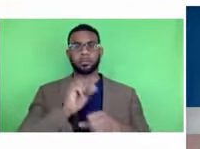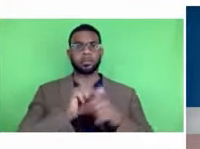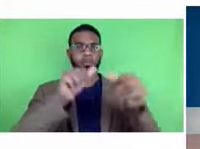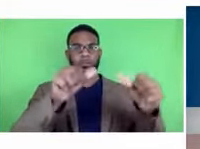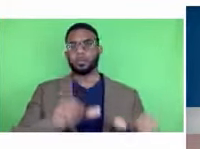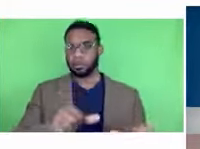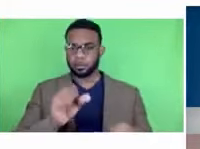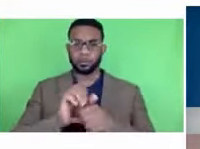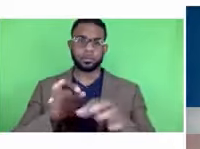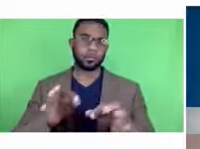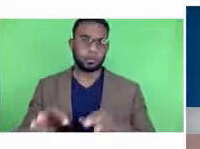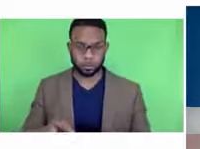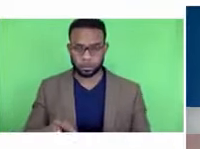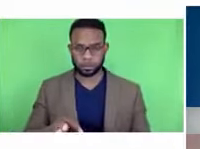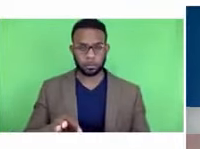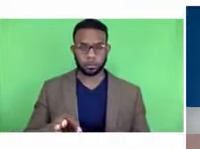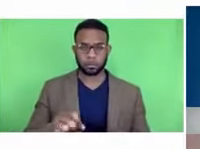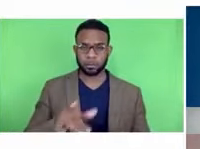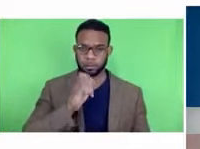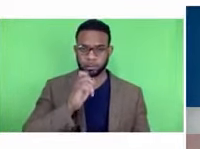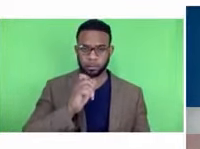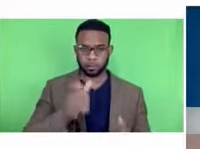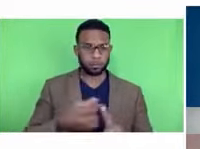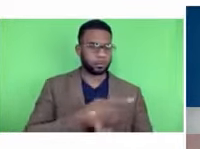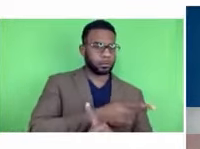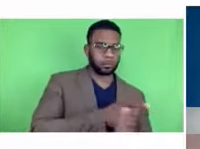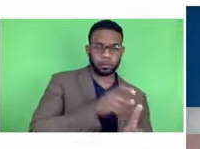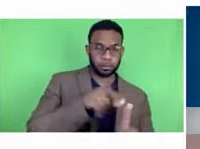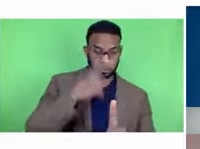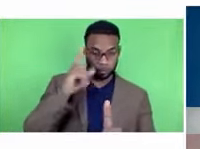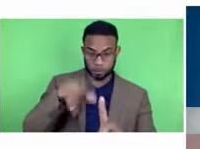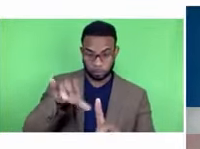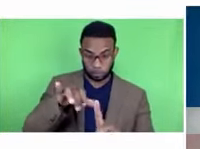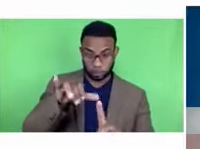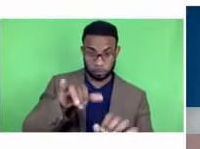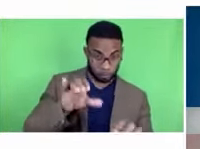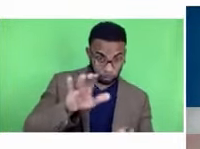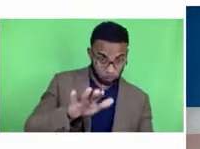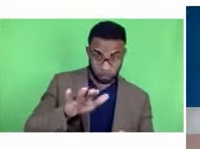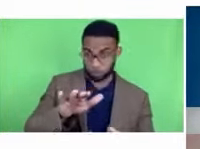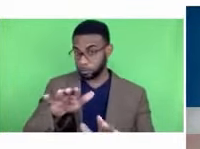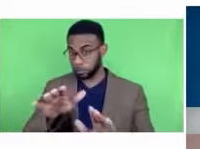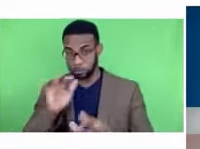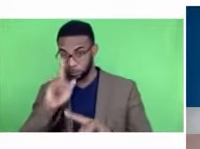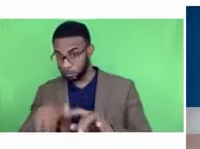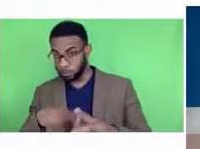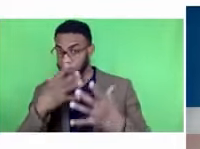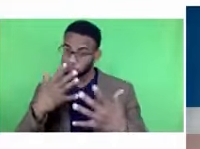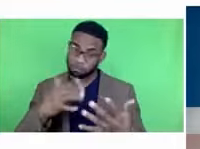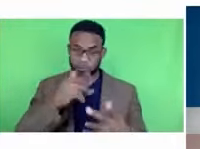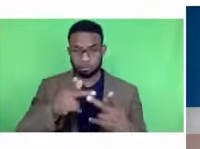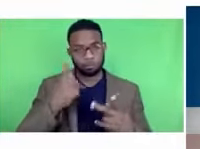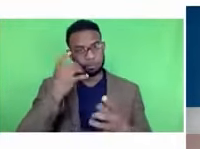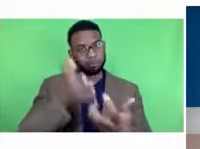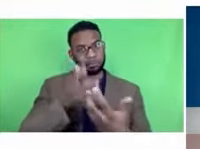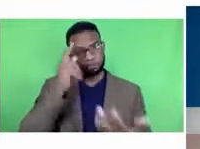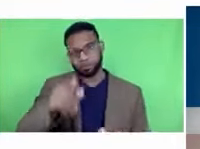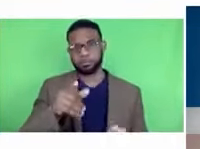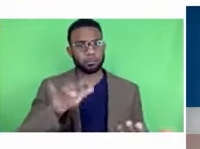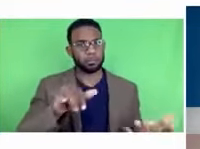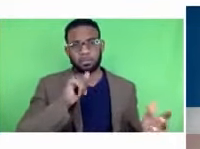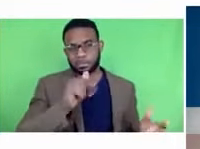job description and they don't stray from that. You know, if you can do it, great. If you can't, well, that's, you know, that unfortunately that's not the position for you. And that's not